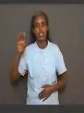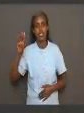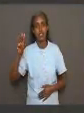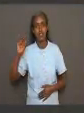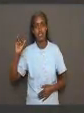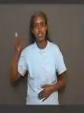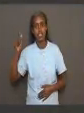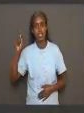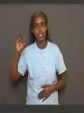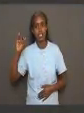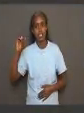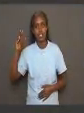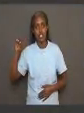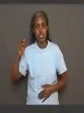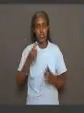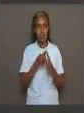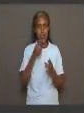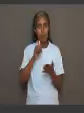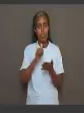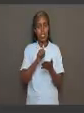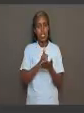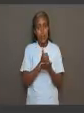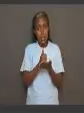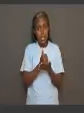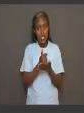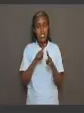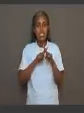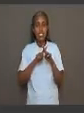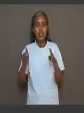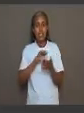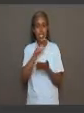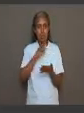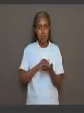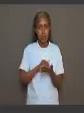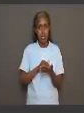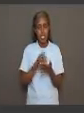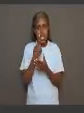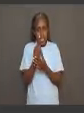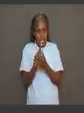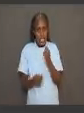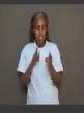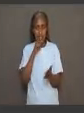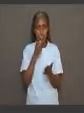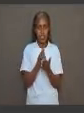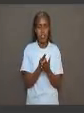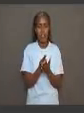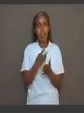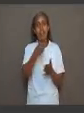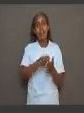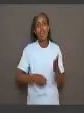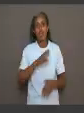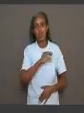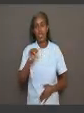Deviation from the mean is the difference between a single data value and